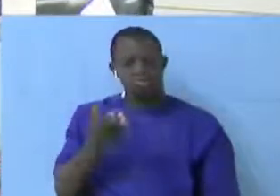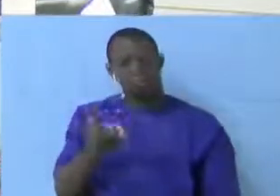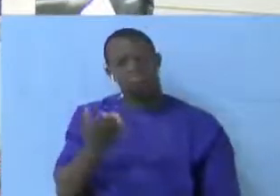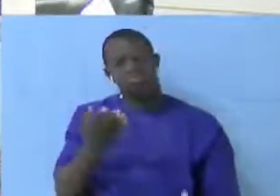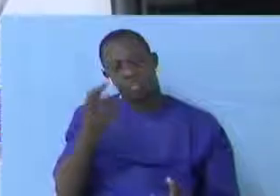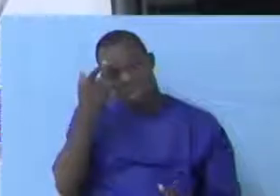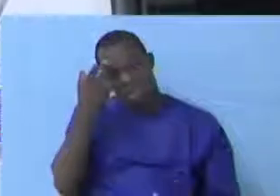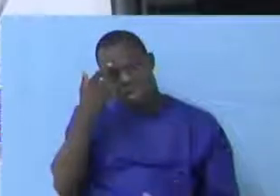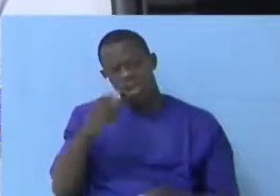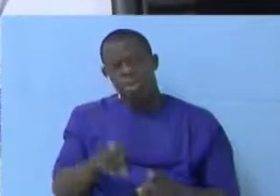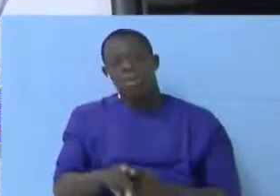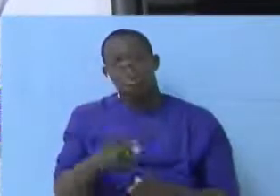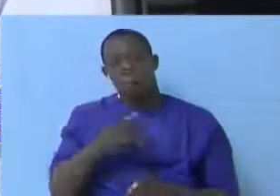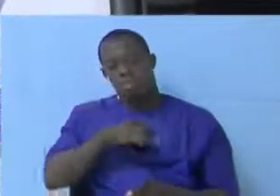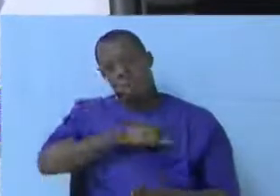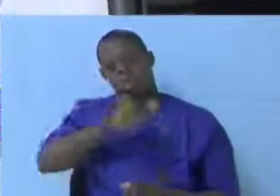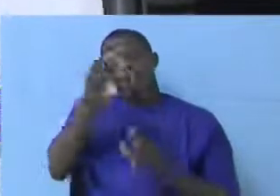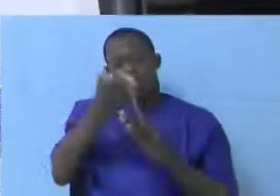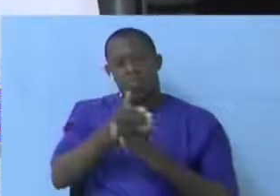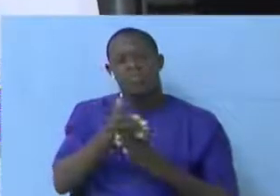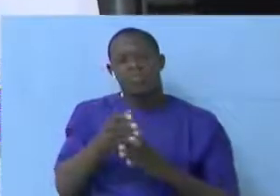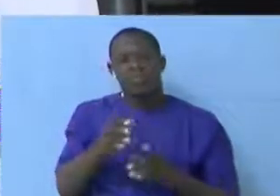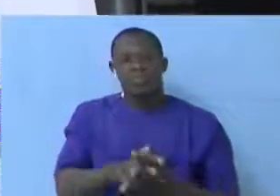Usman, you see, Usman,